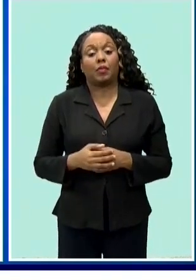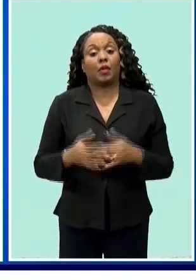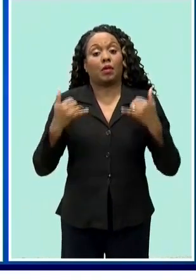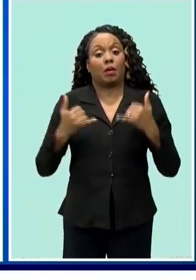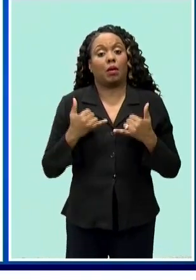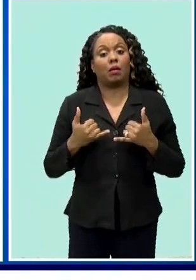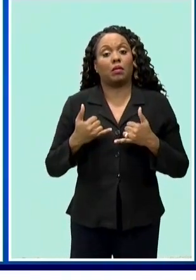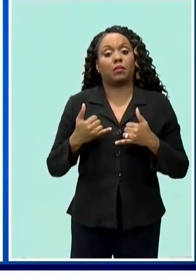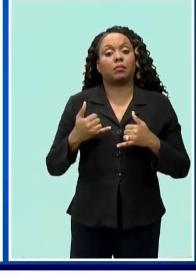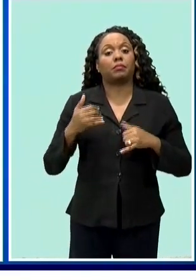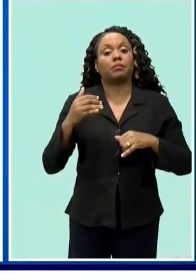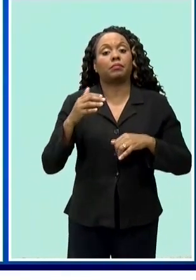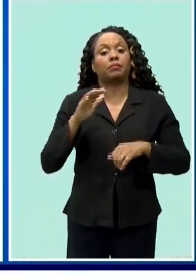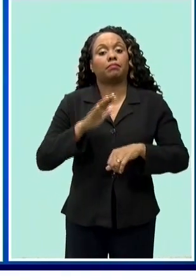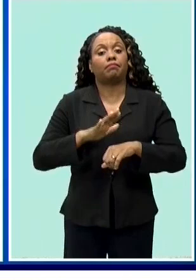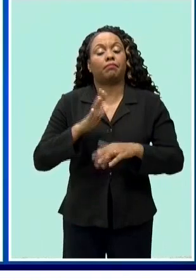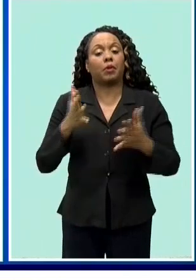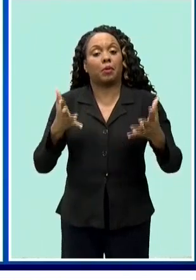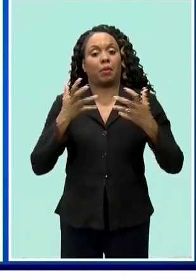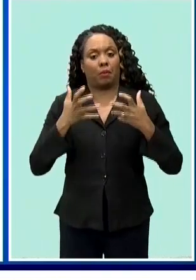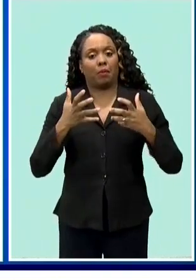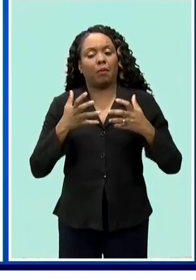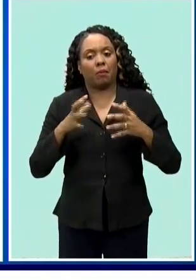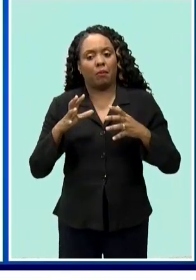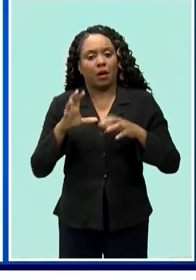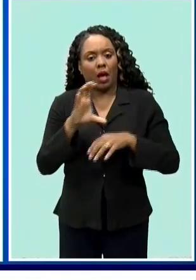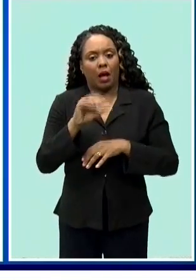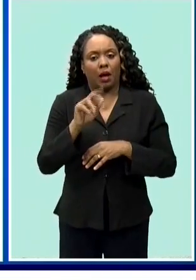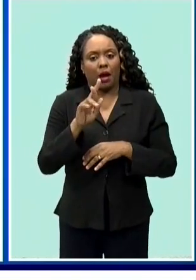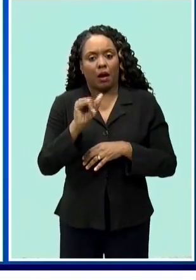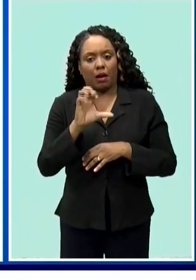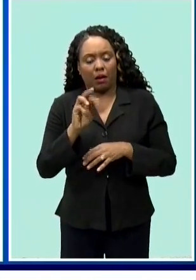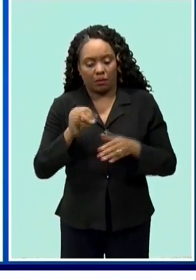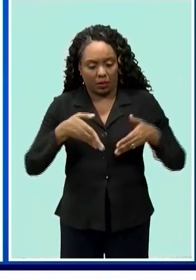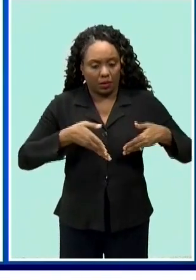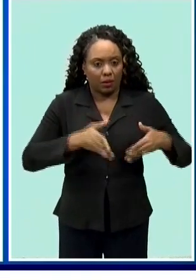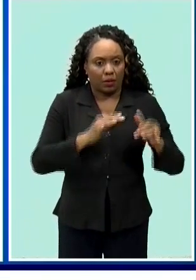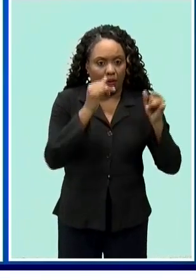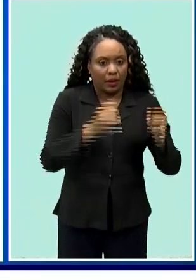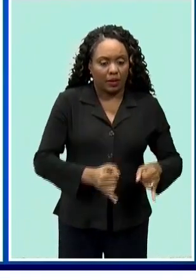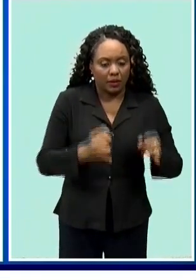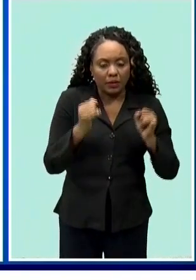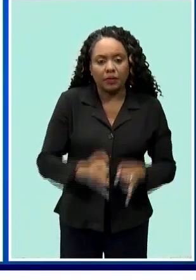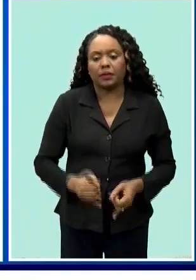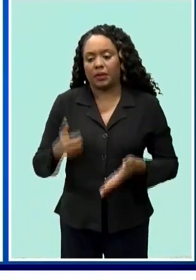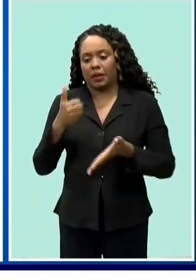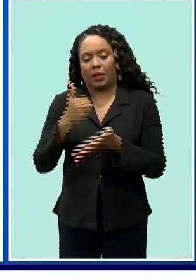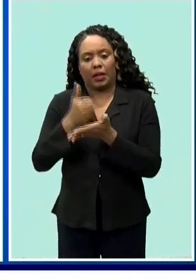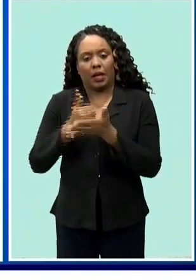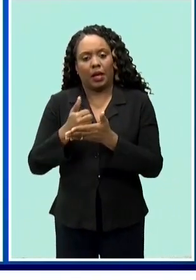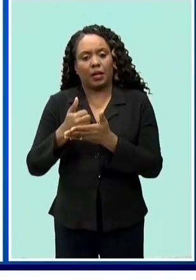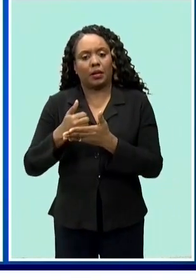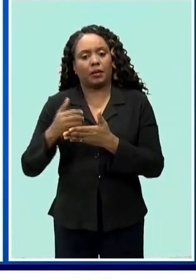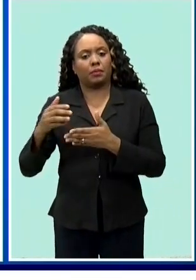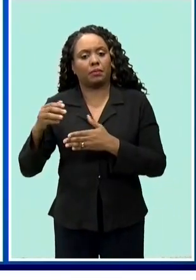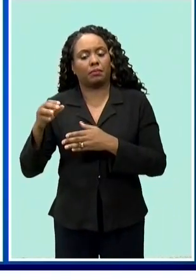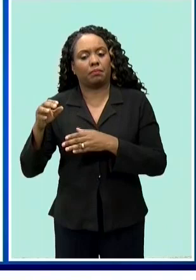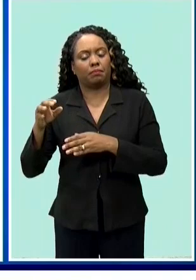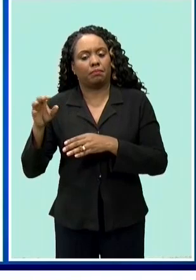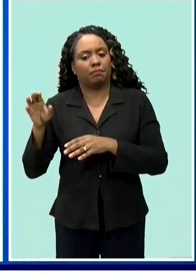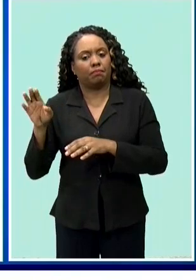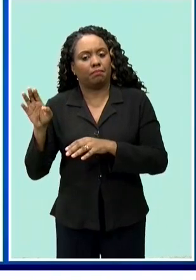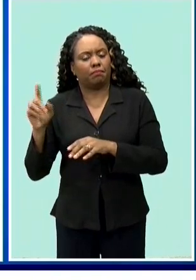to issue growth and resilience bonds to allow individuals and companies to help fund regional projects. For if we